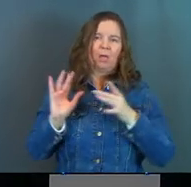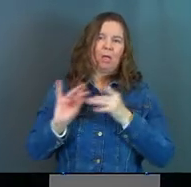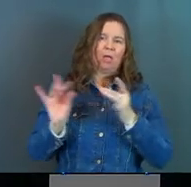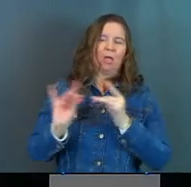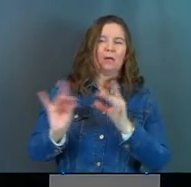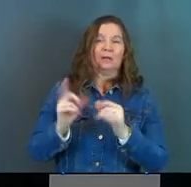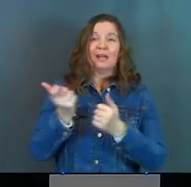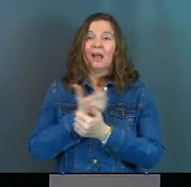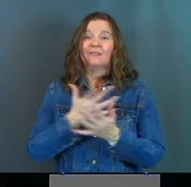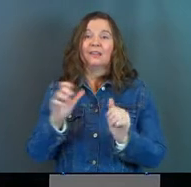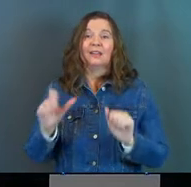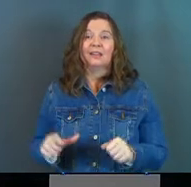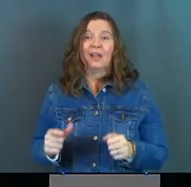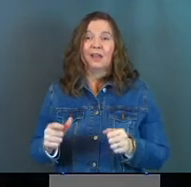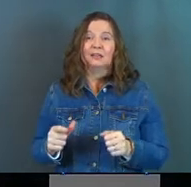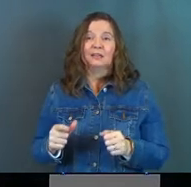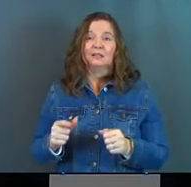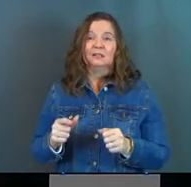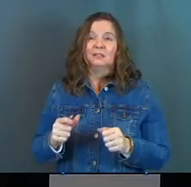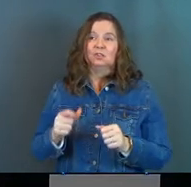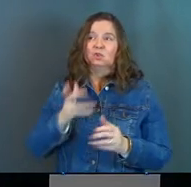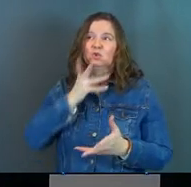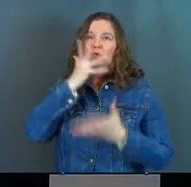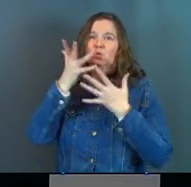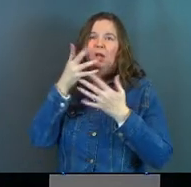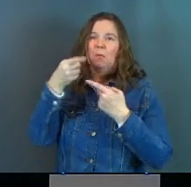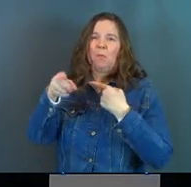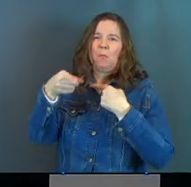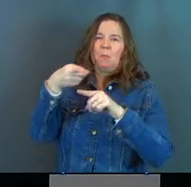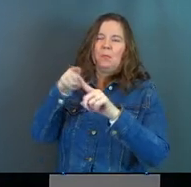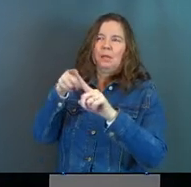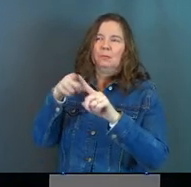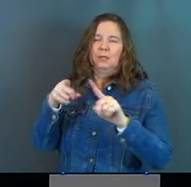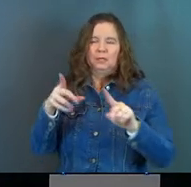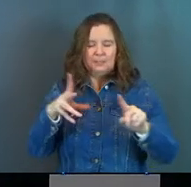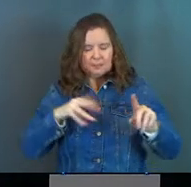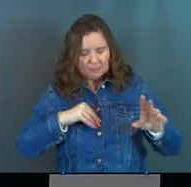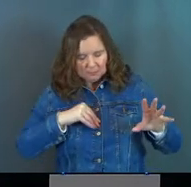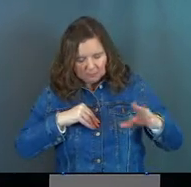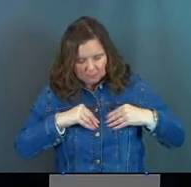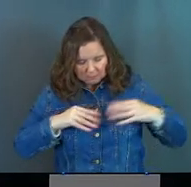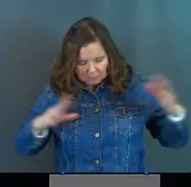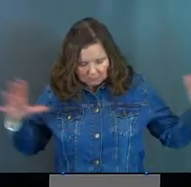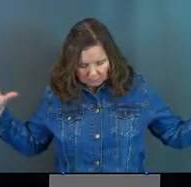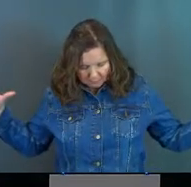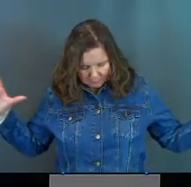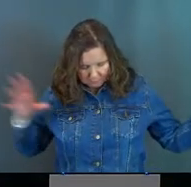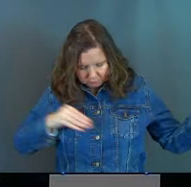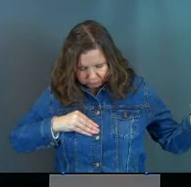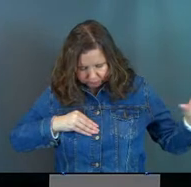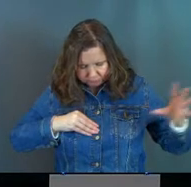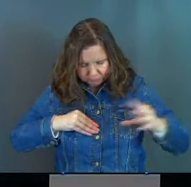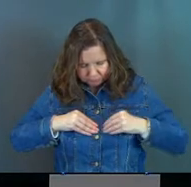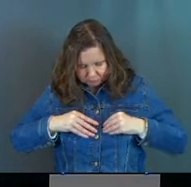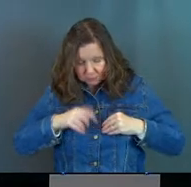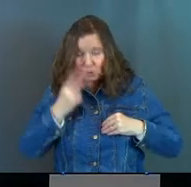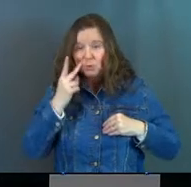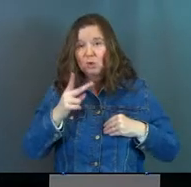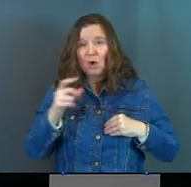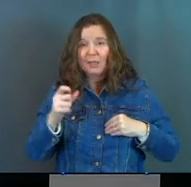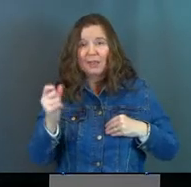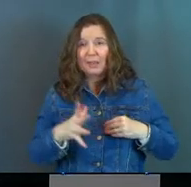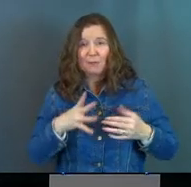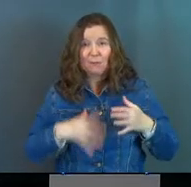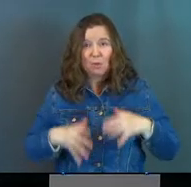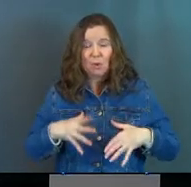display. And they're doing everything they can to shame him. And he just takes it. You saw that they gambled